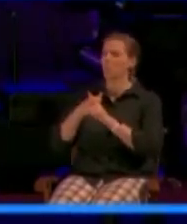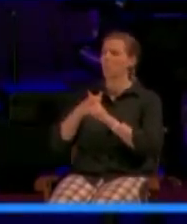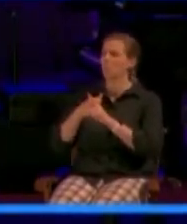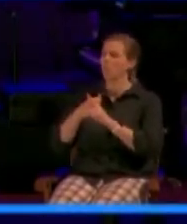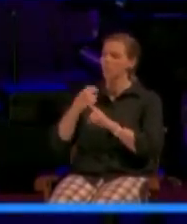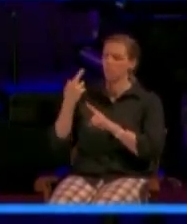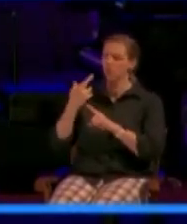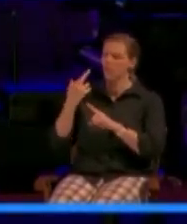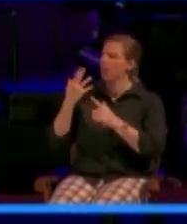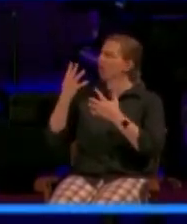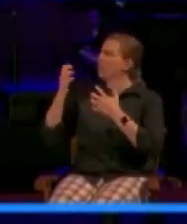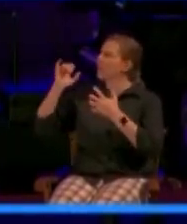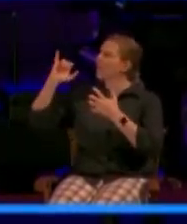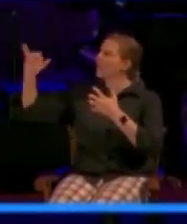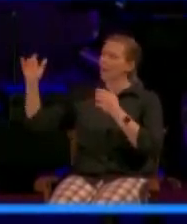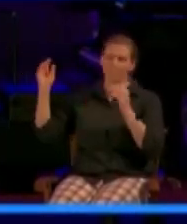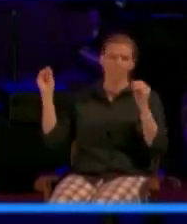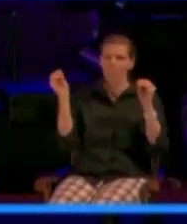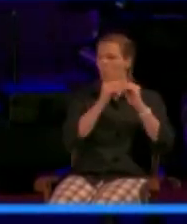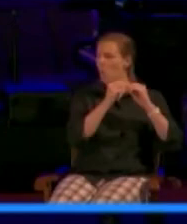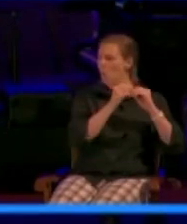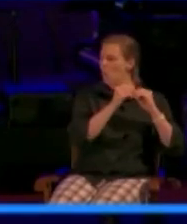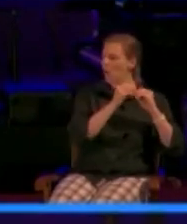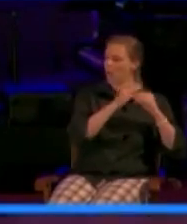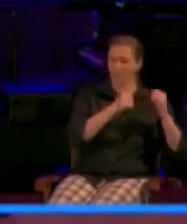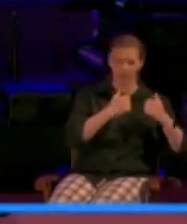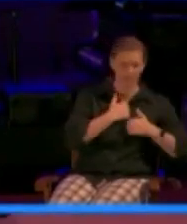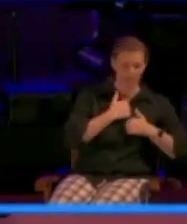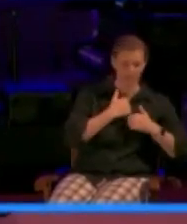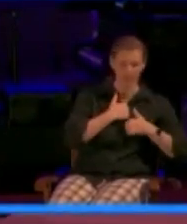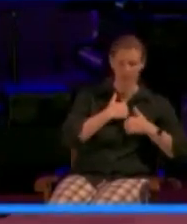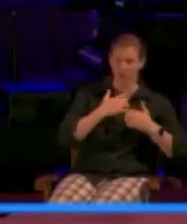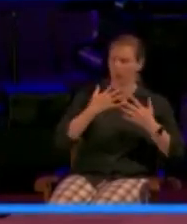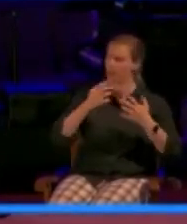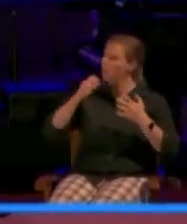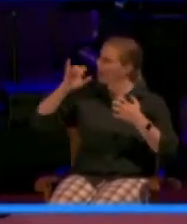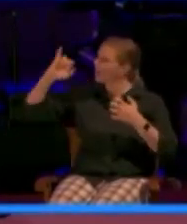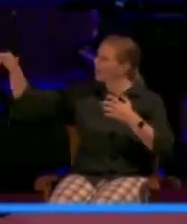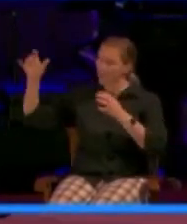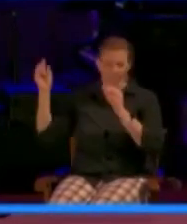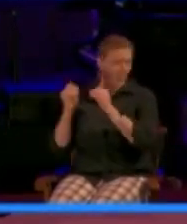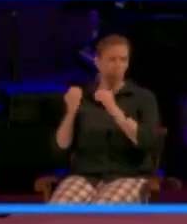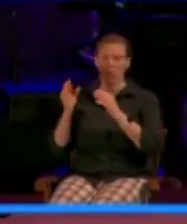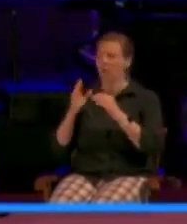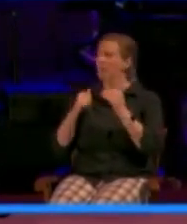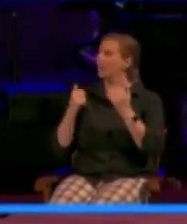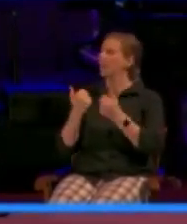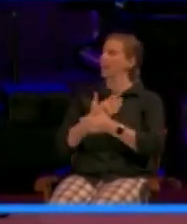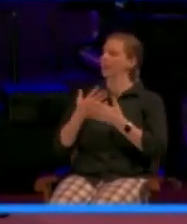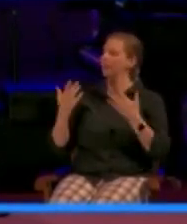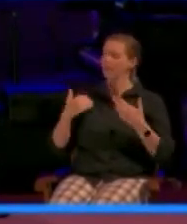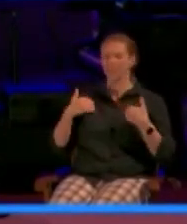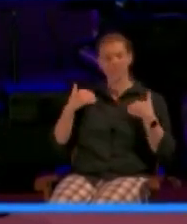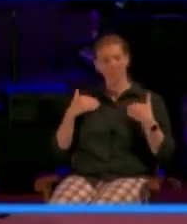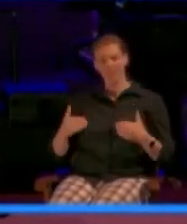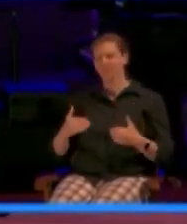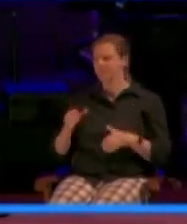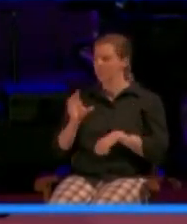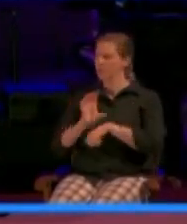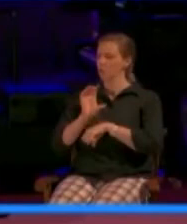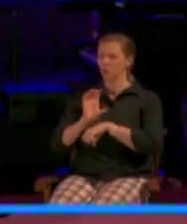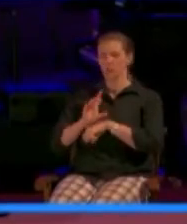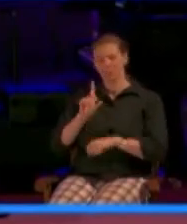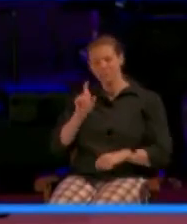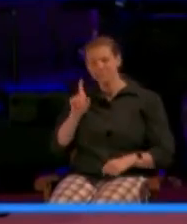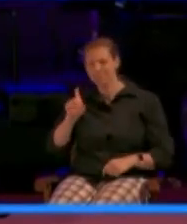no one else and just praying and telling Jesus, "Jesus, I believe you died for me and I believe you will forgive my sins. And I